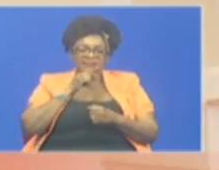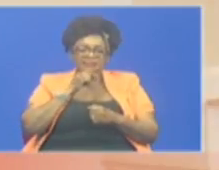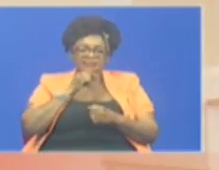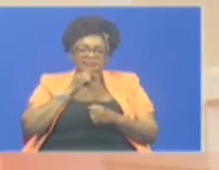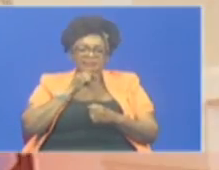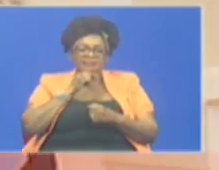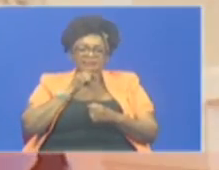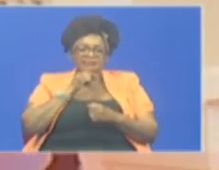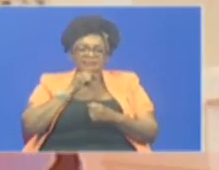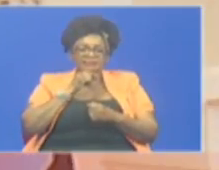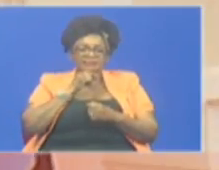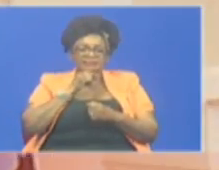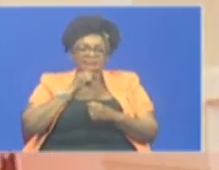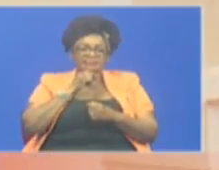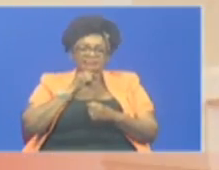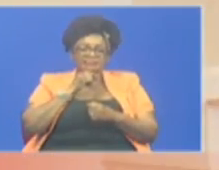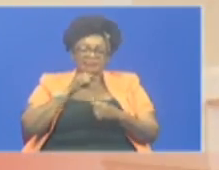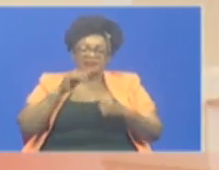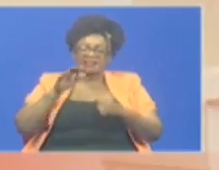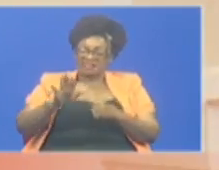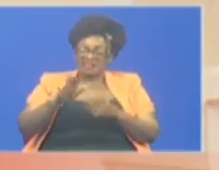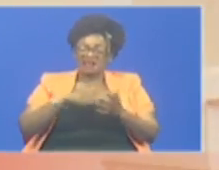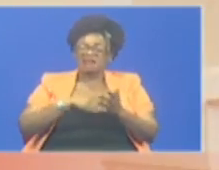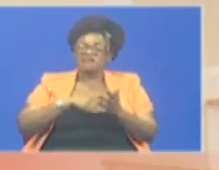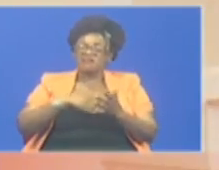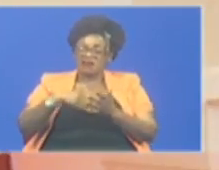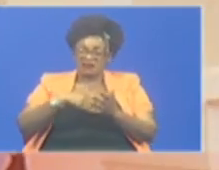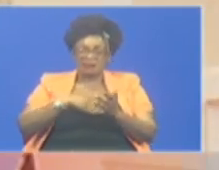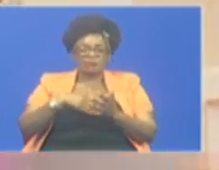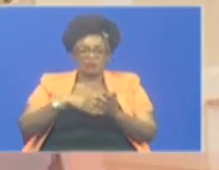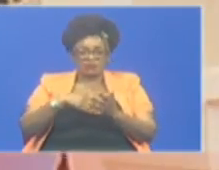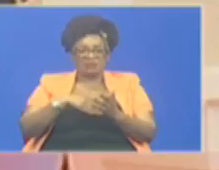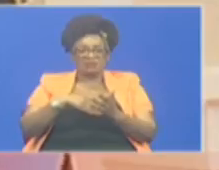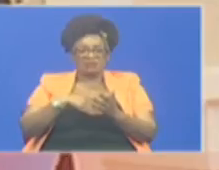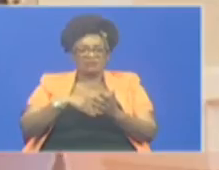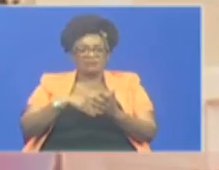They are so vulnerable to this disease.